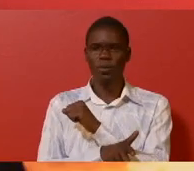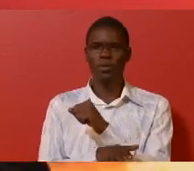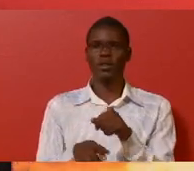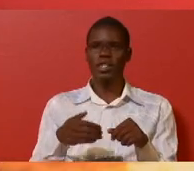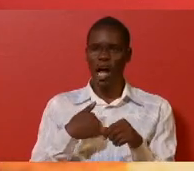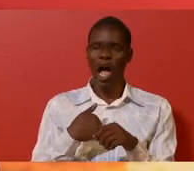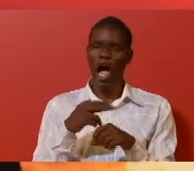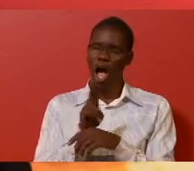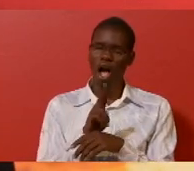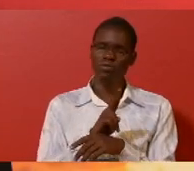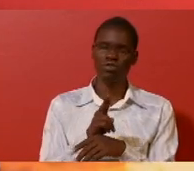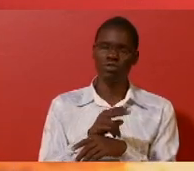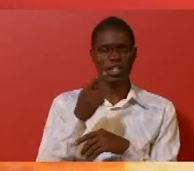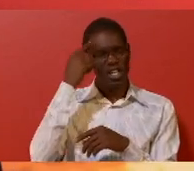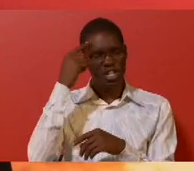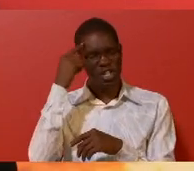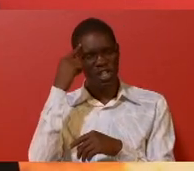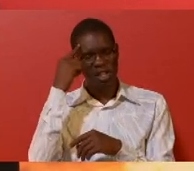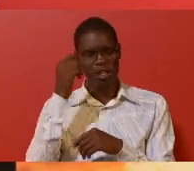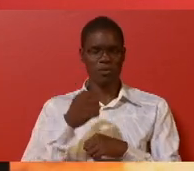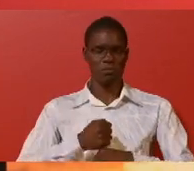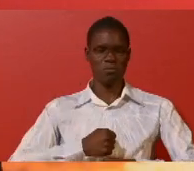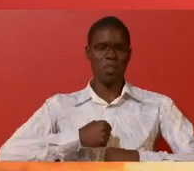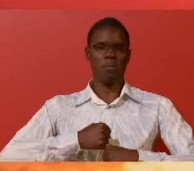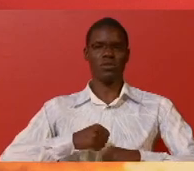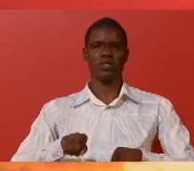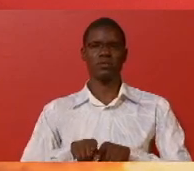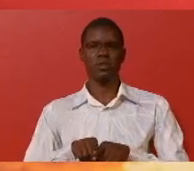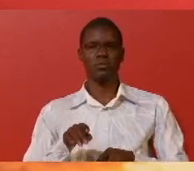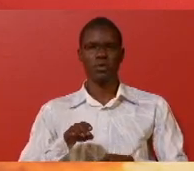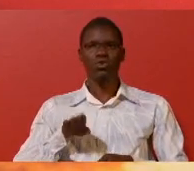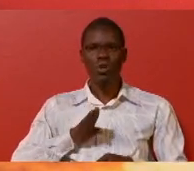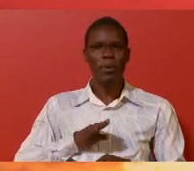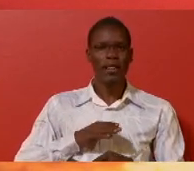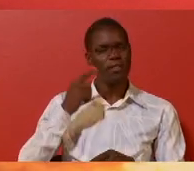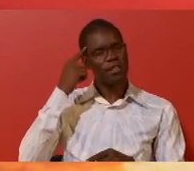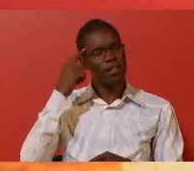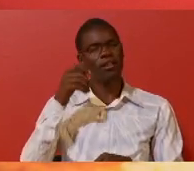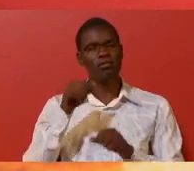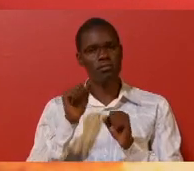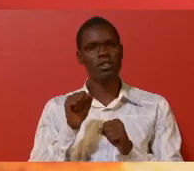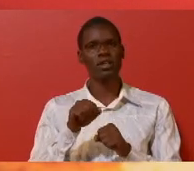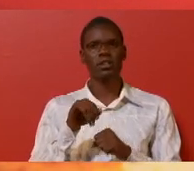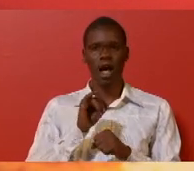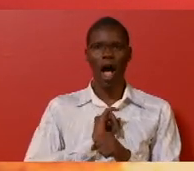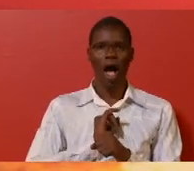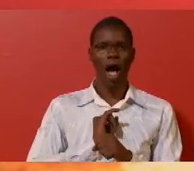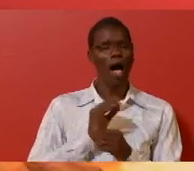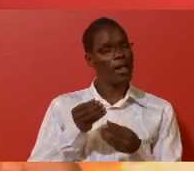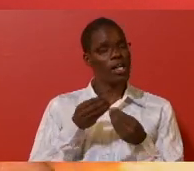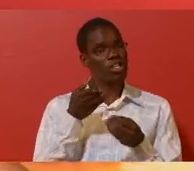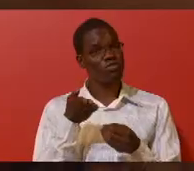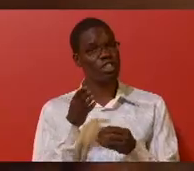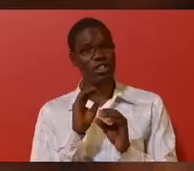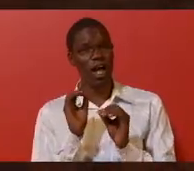strong, they think they're the boss, they're in charge, and then the woman says, oh yeah, well, I'm going to X you out.